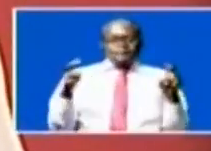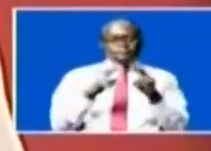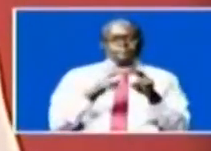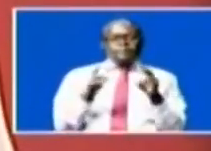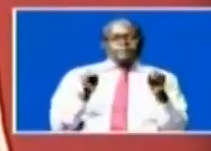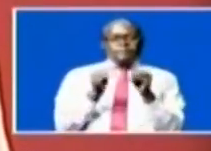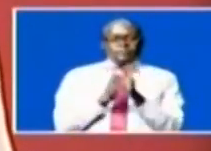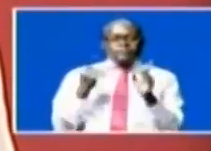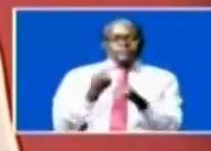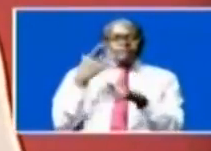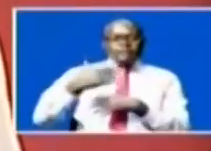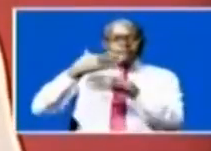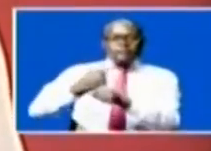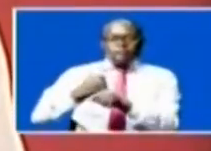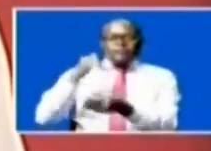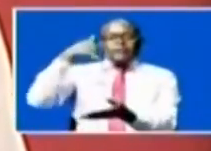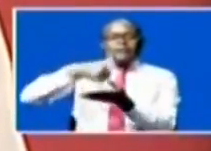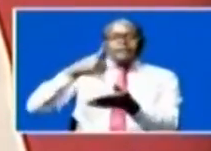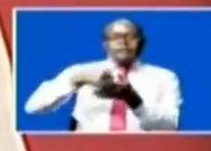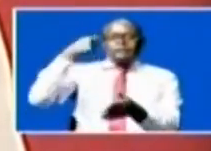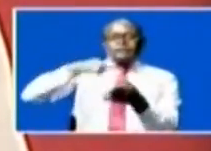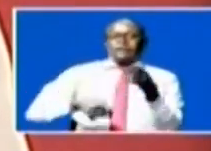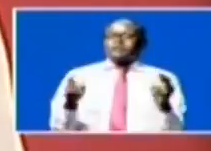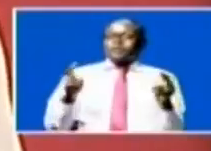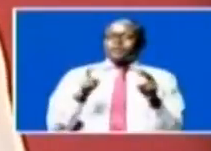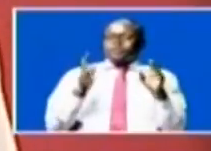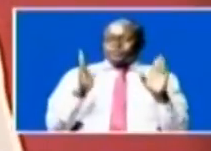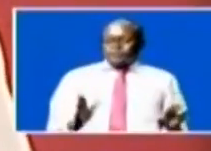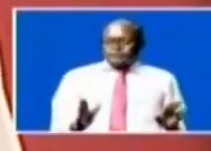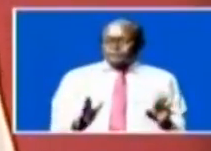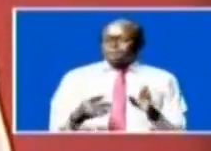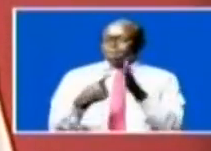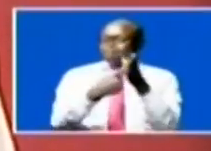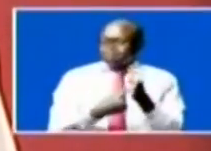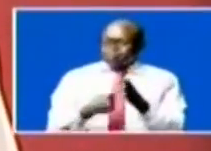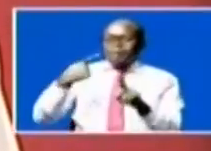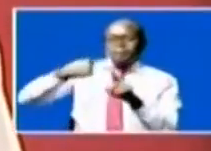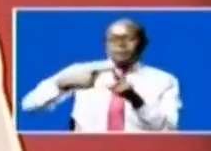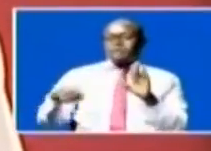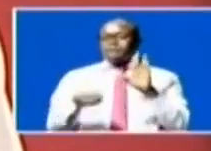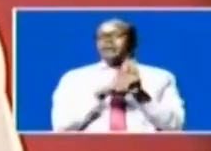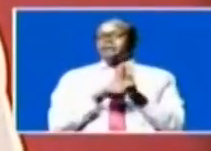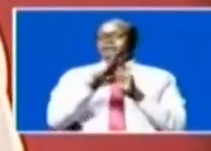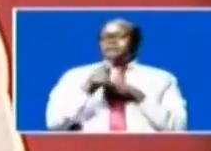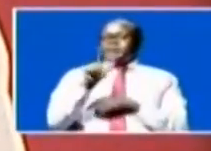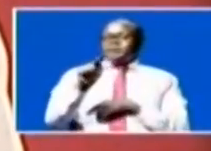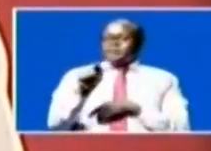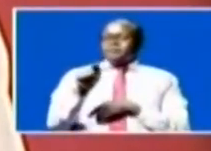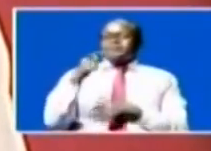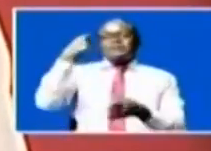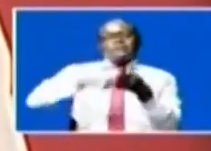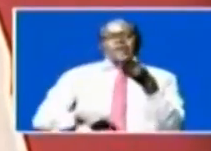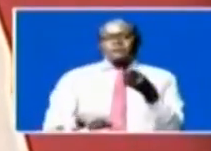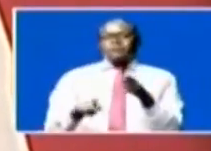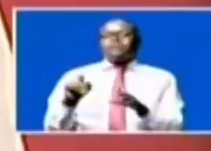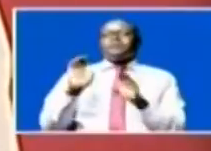meeting with various stakeholders, including tax consultants, and discussed the merits and demerits of the VAT tax on agriculture